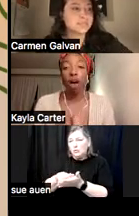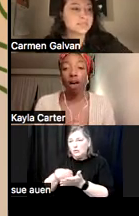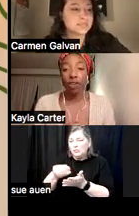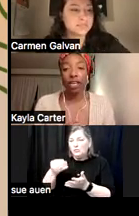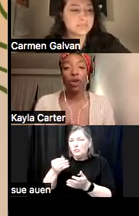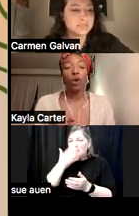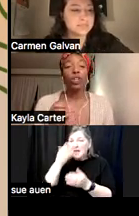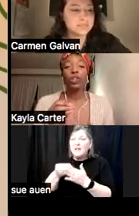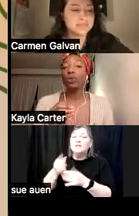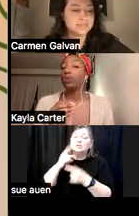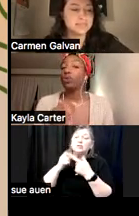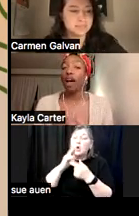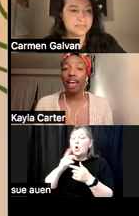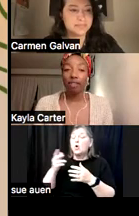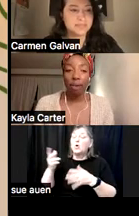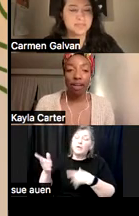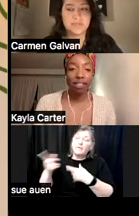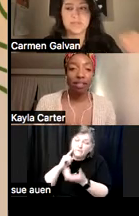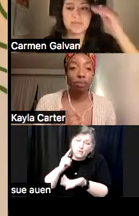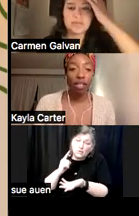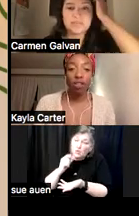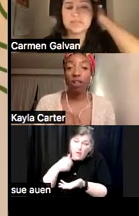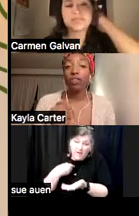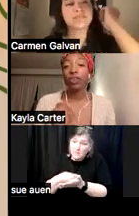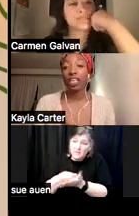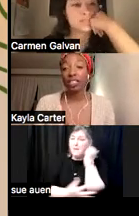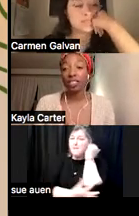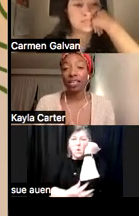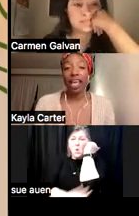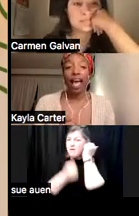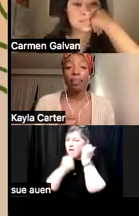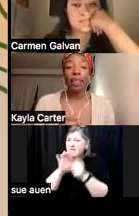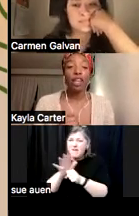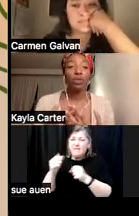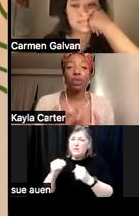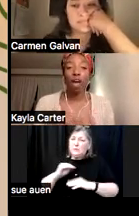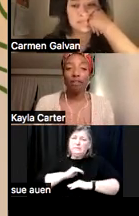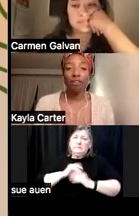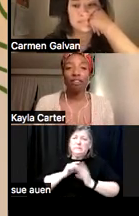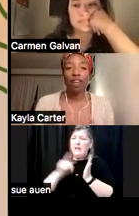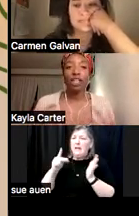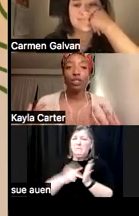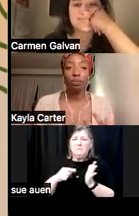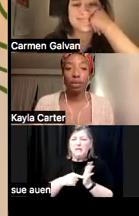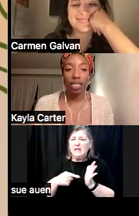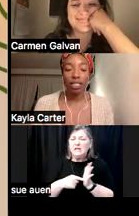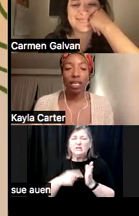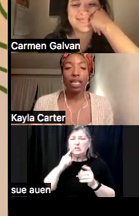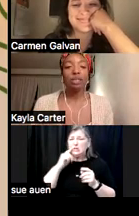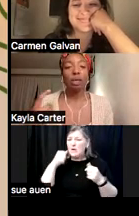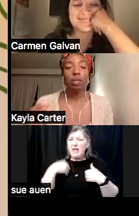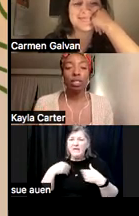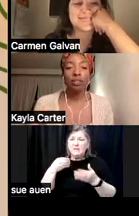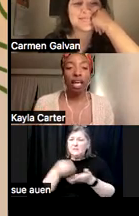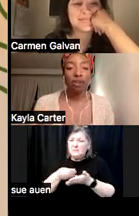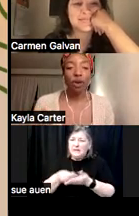experiencing poverty, and you do not have the money to meet all of your needs, and you do not have the financial means to